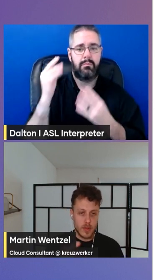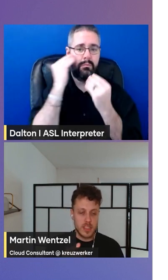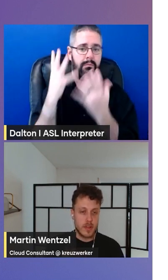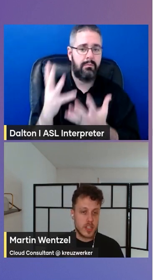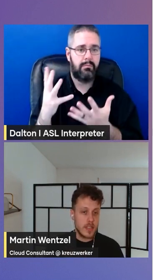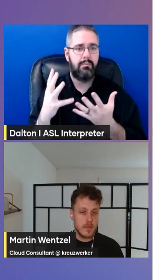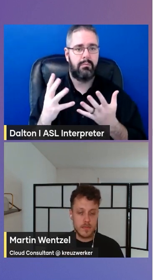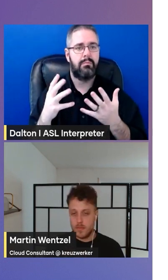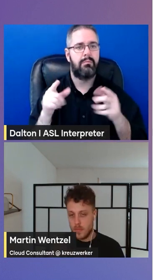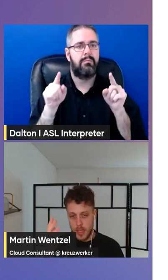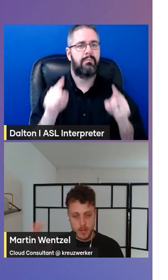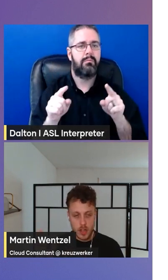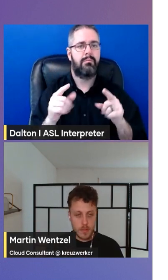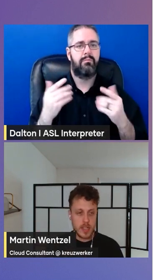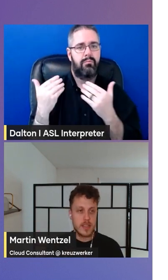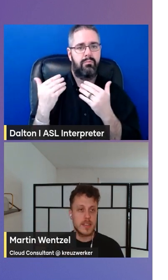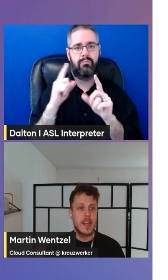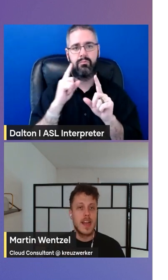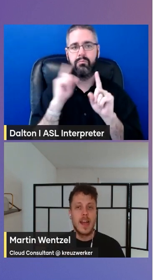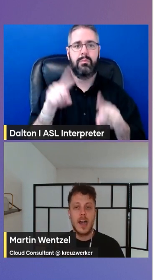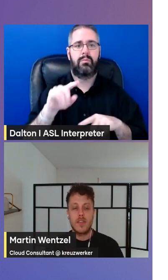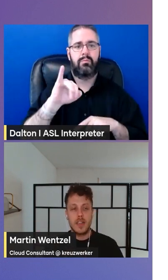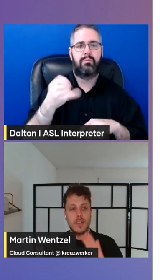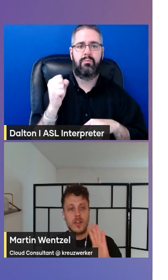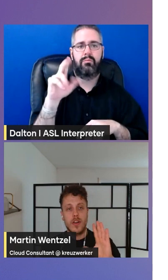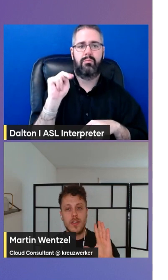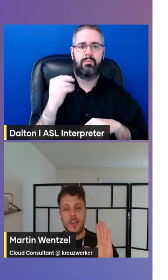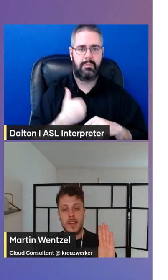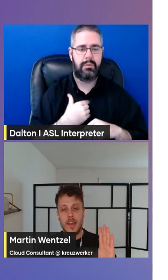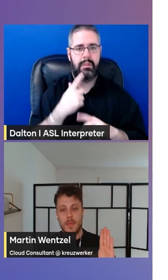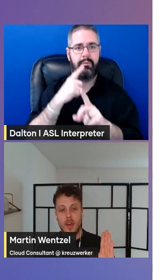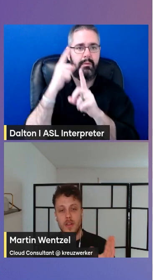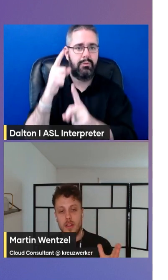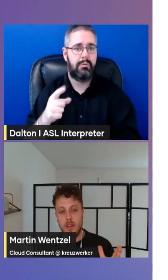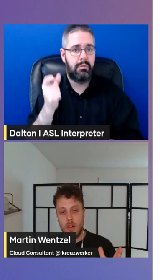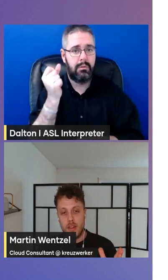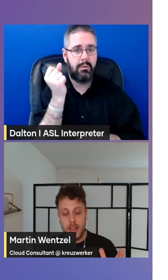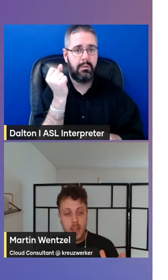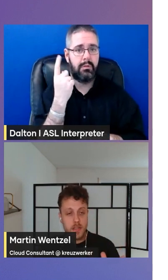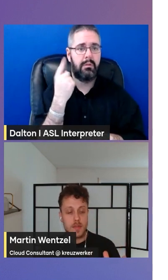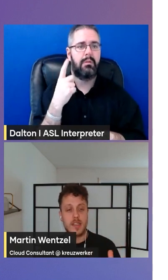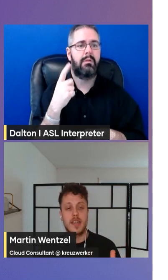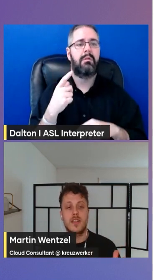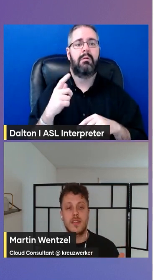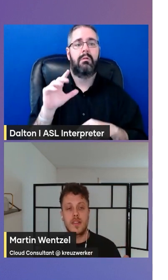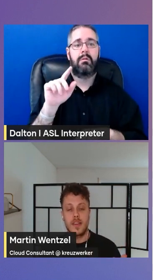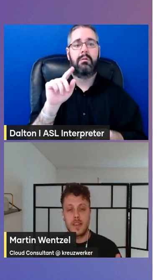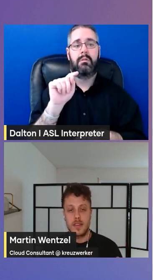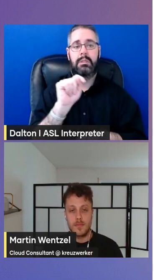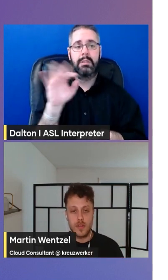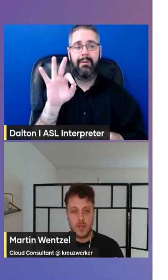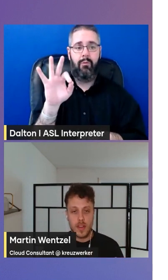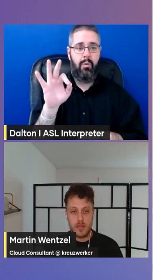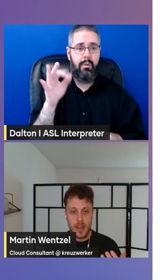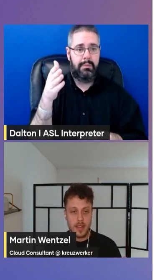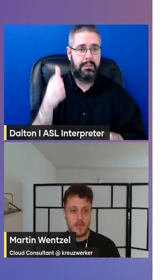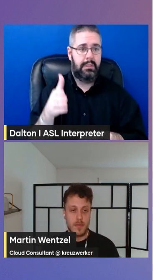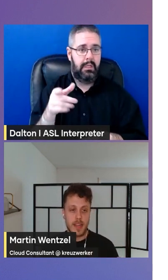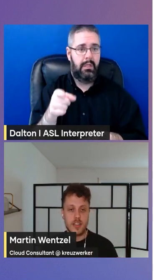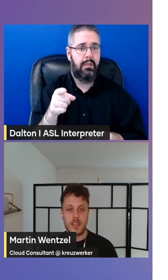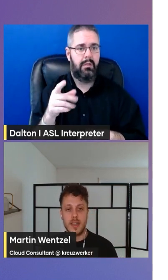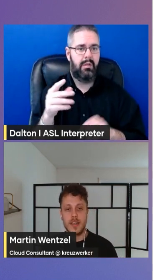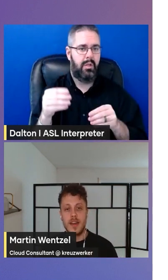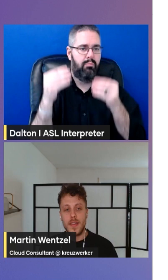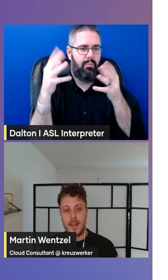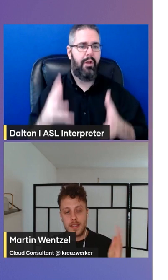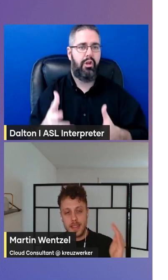it responds with JSON, array and objects. However, on the Terraform side, on the provider